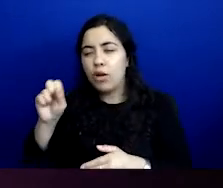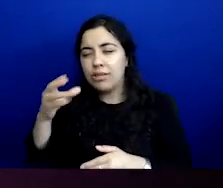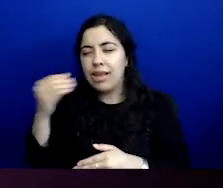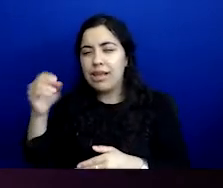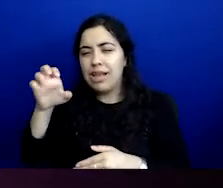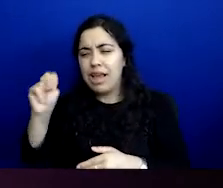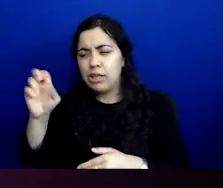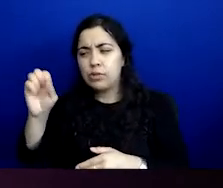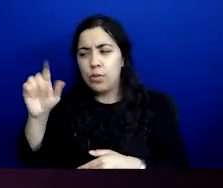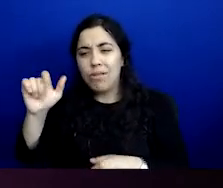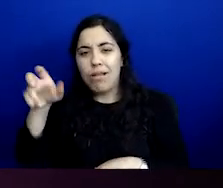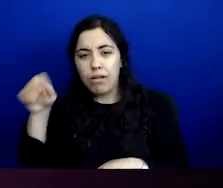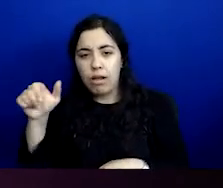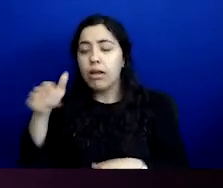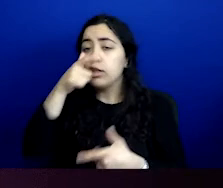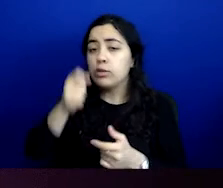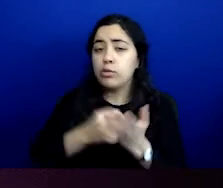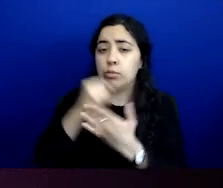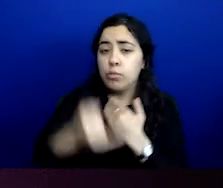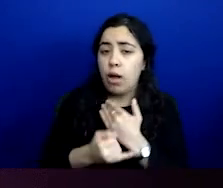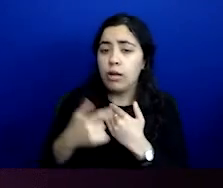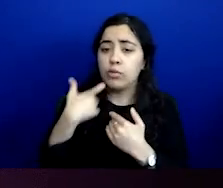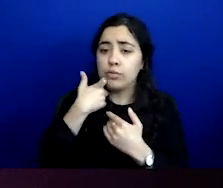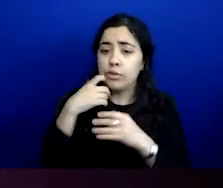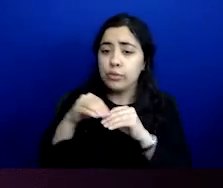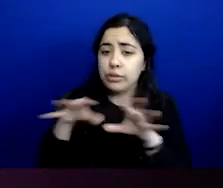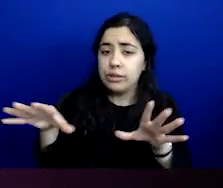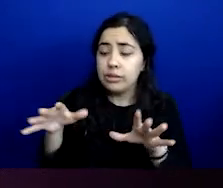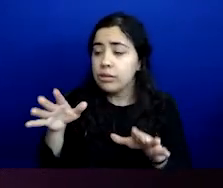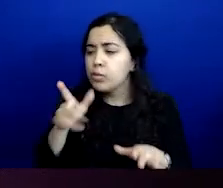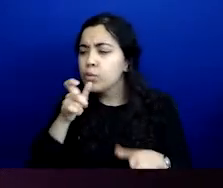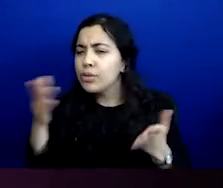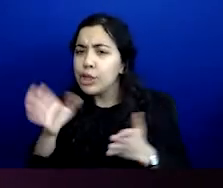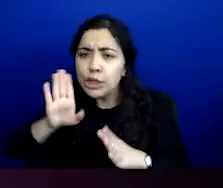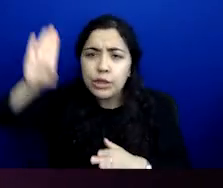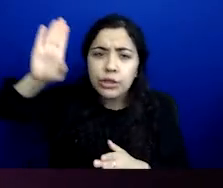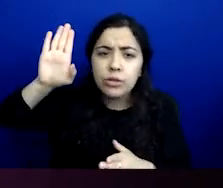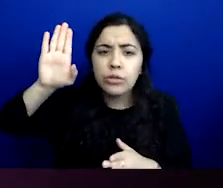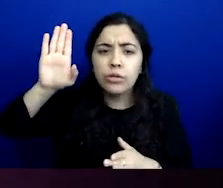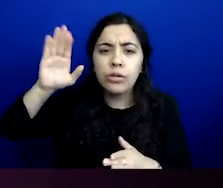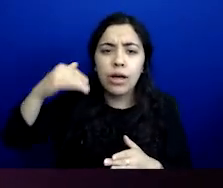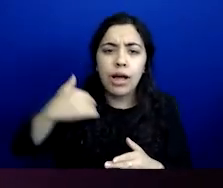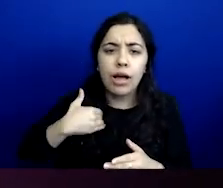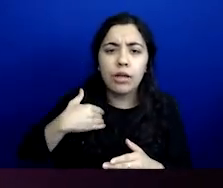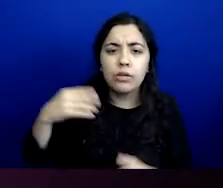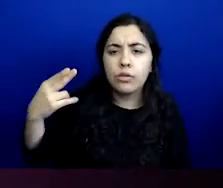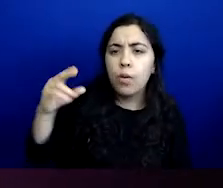An interesting project also that's been recently released. Is anyone here, who here has used Homebrew?